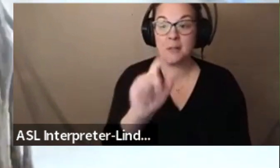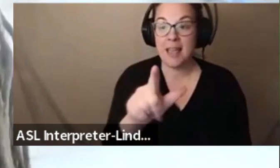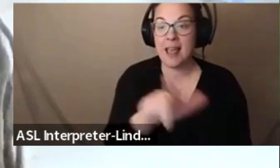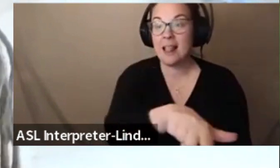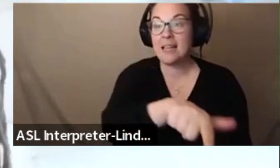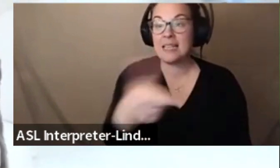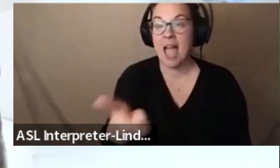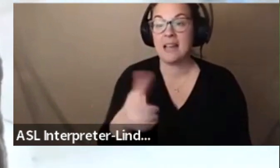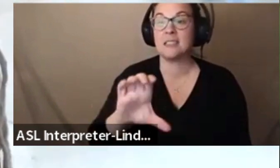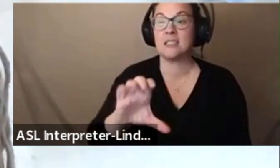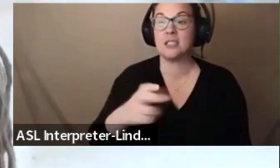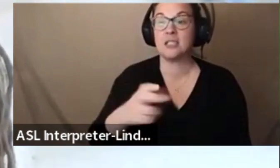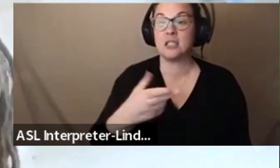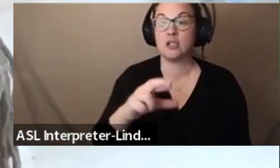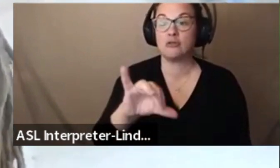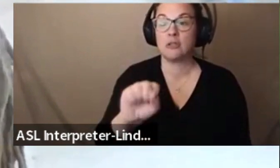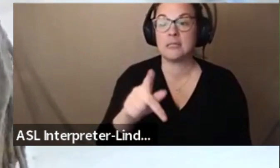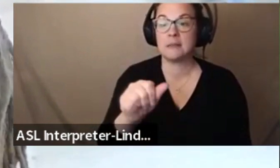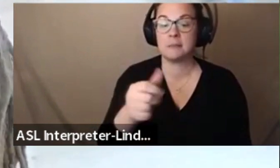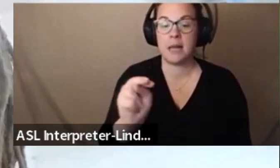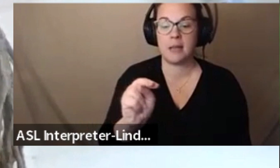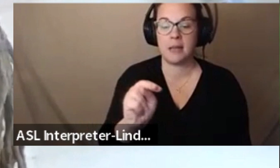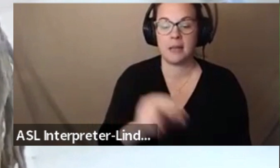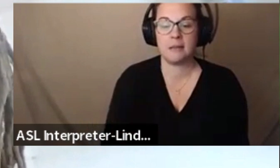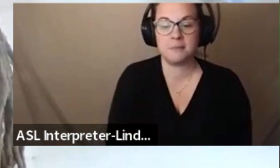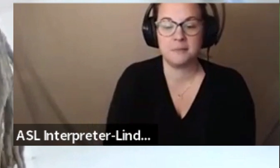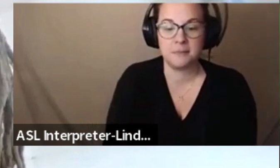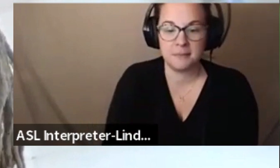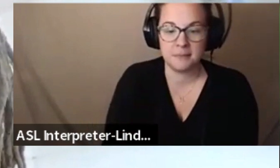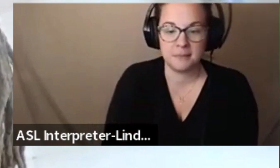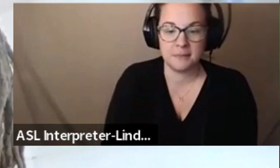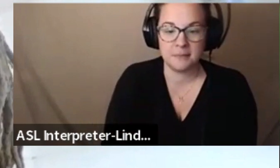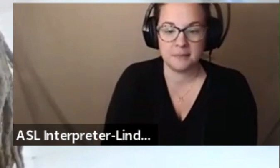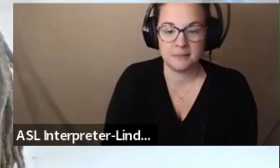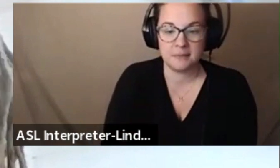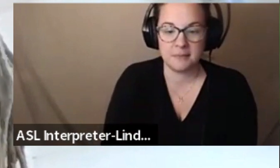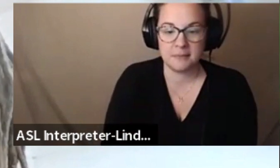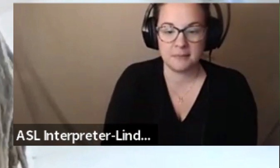The next one is from Chris Cat on